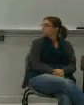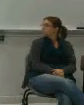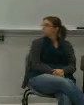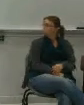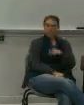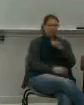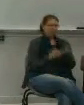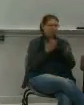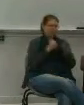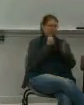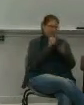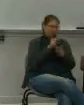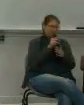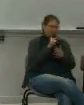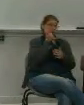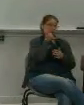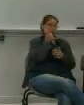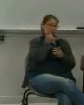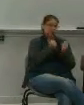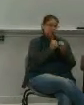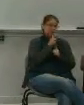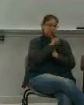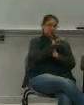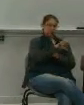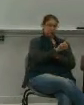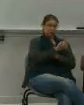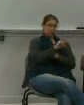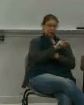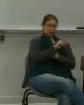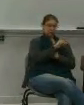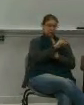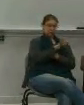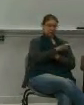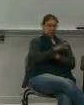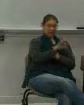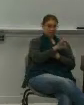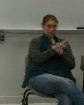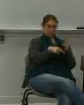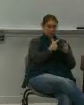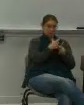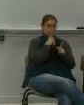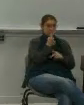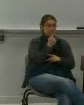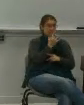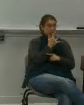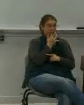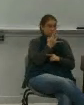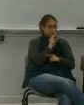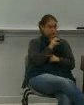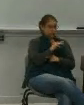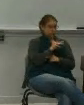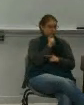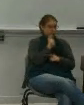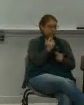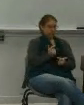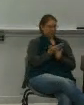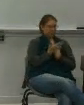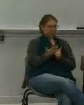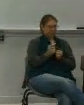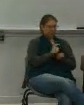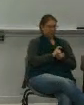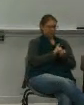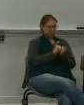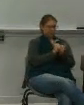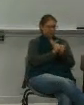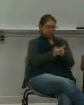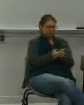It's probably not an accident that the most reduced inorganic form is the preferred form, because organisms evolved on Earth under reducing conditions, and so